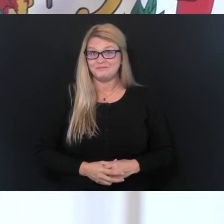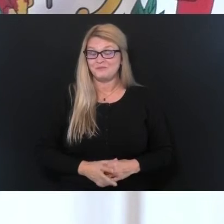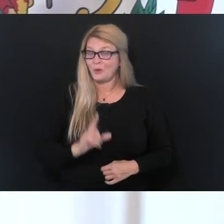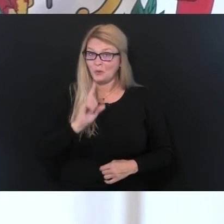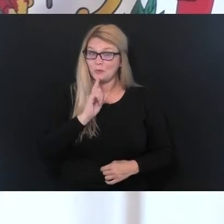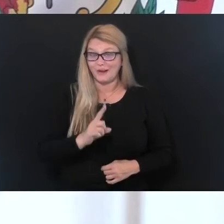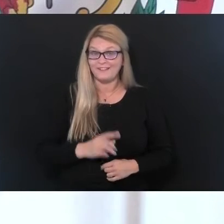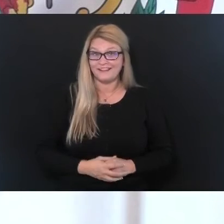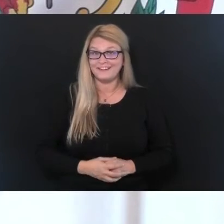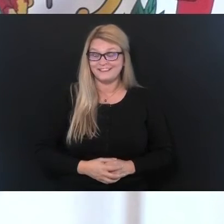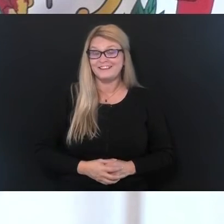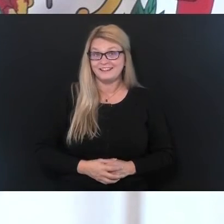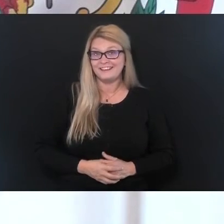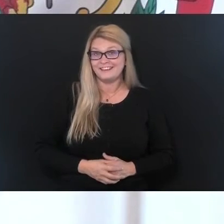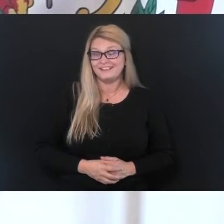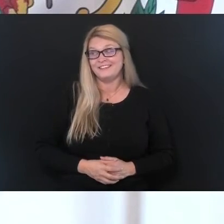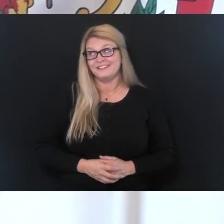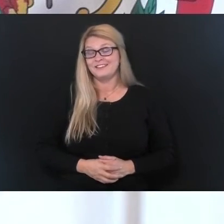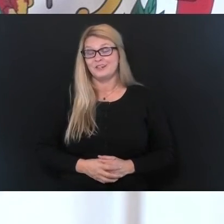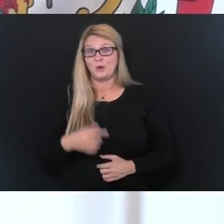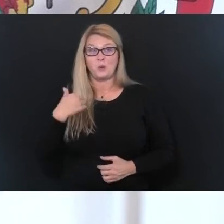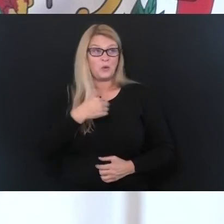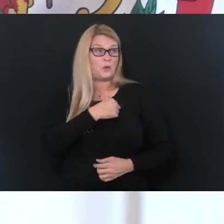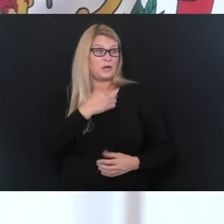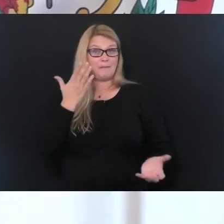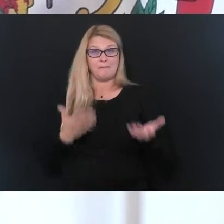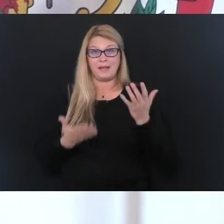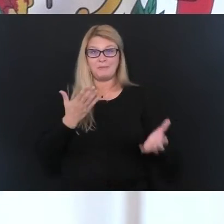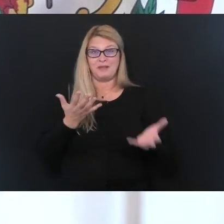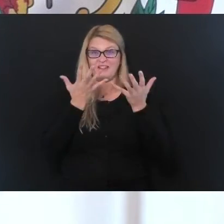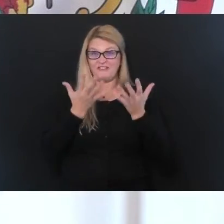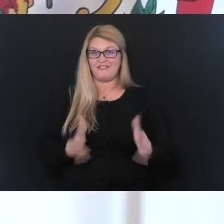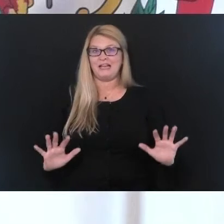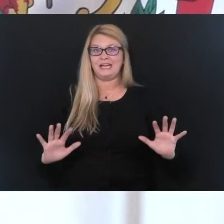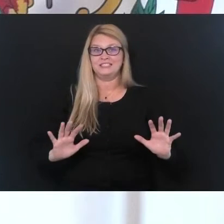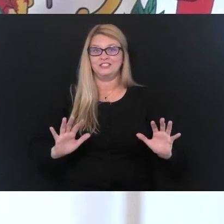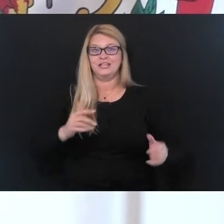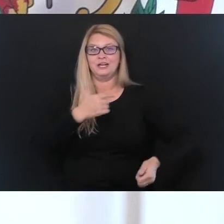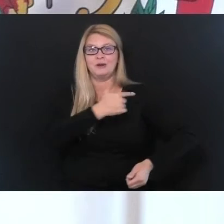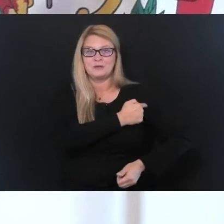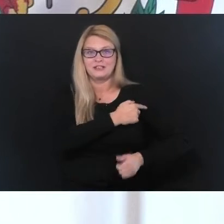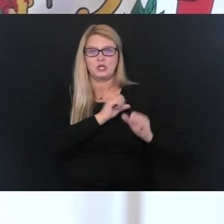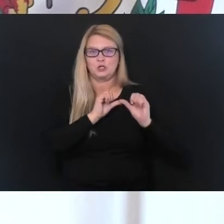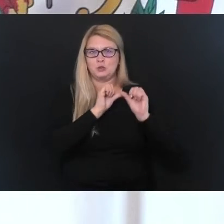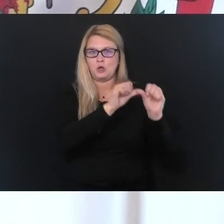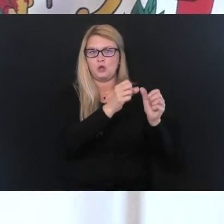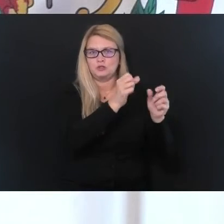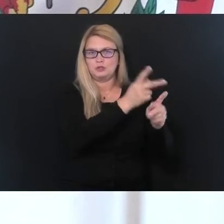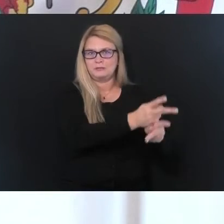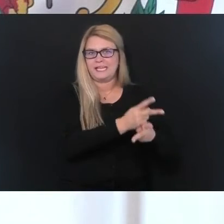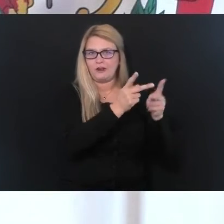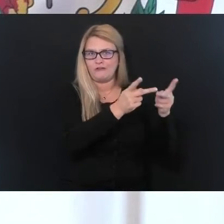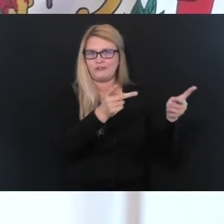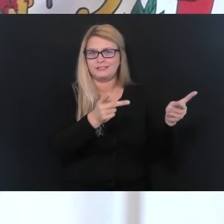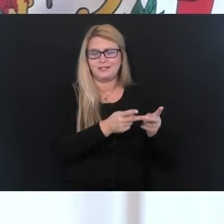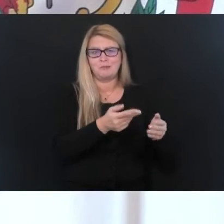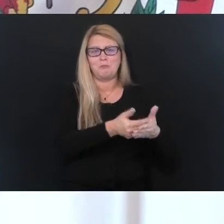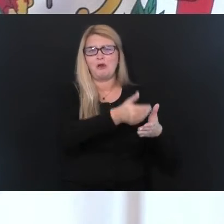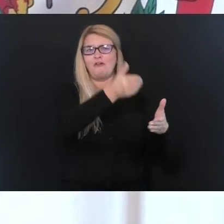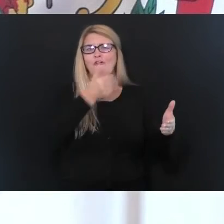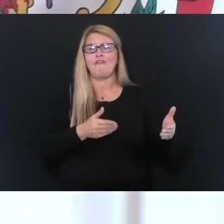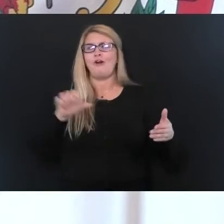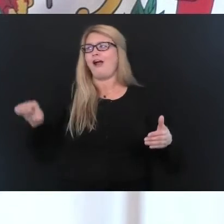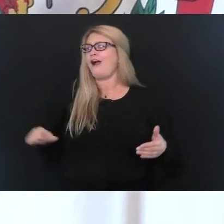literally, we may be finishing our vaccine to long-term care facilities before the other